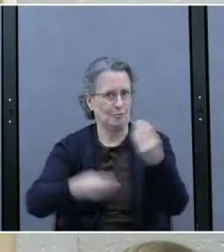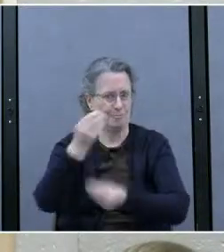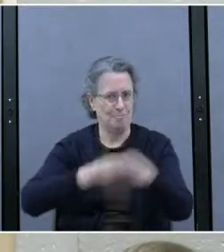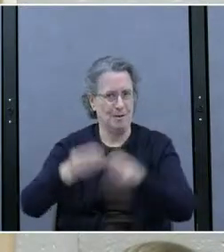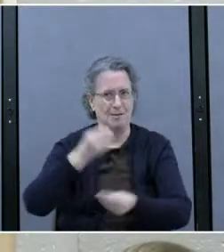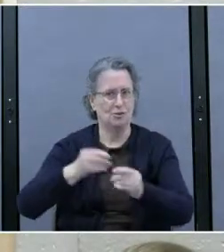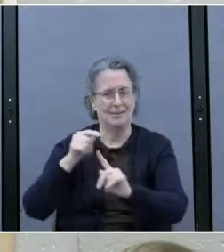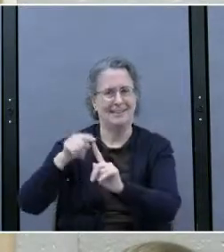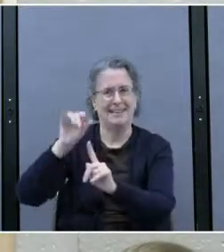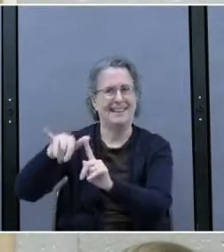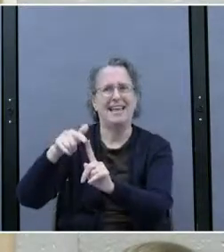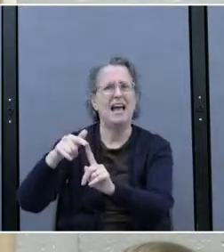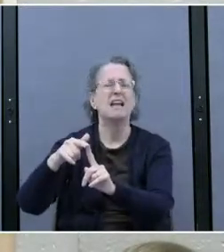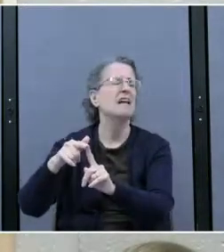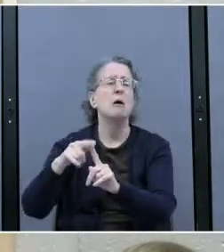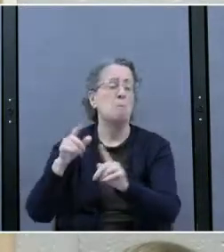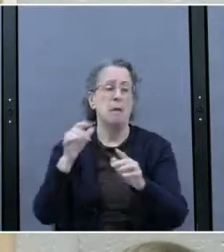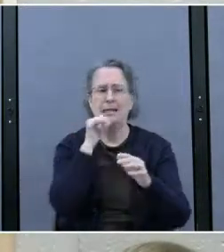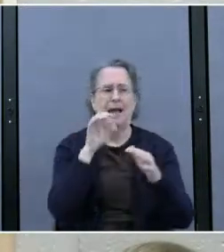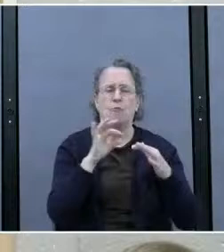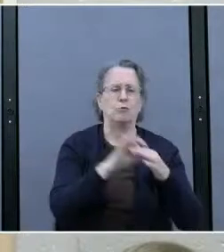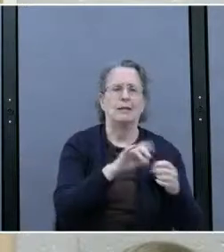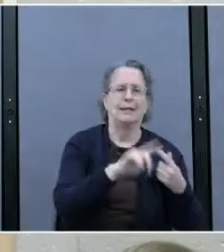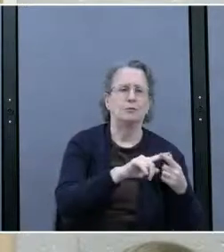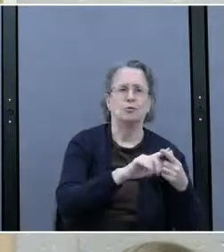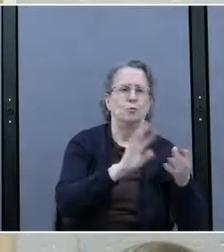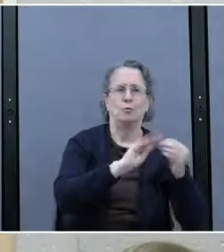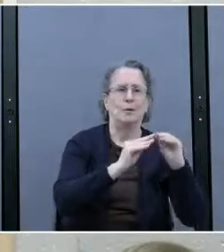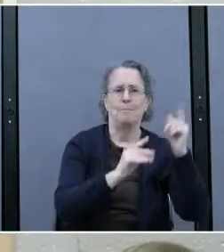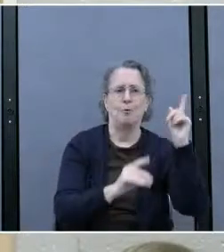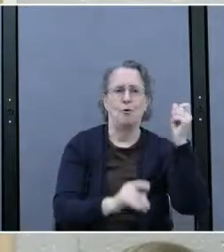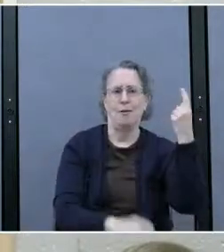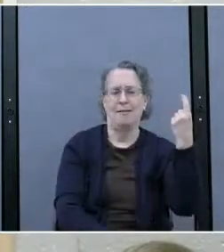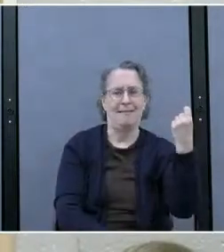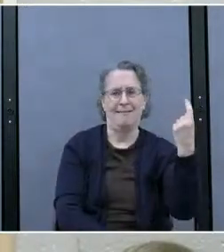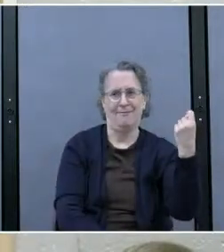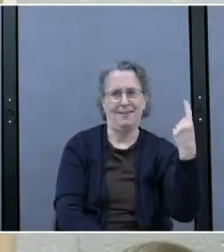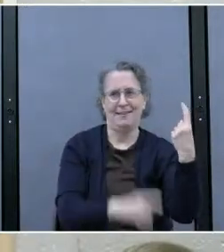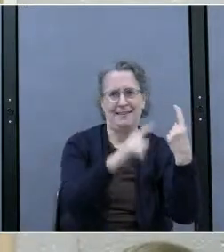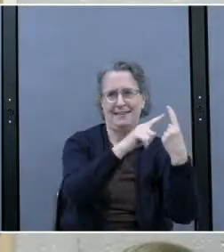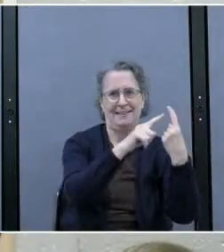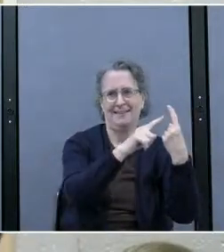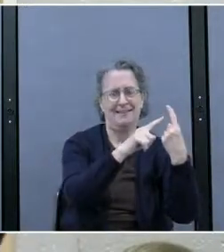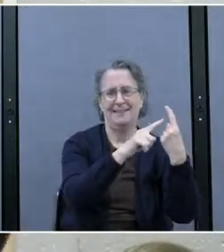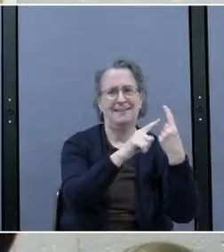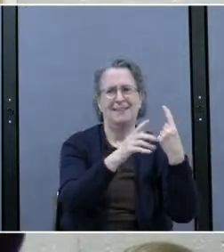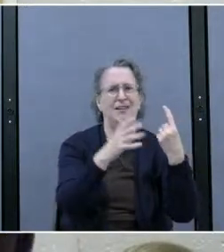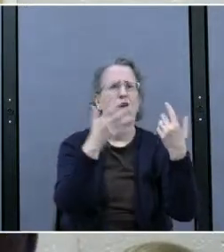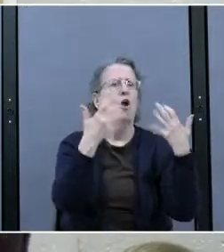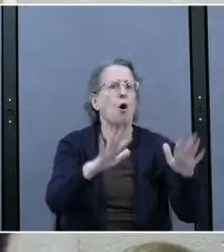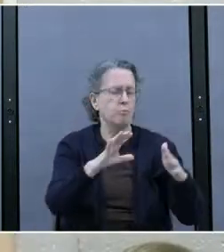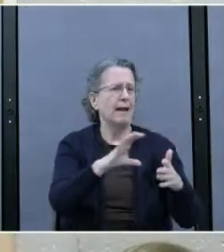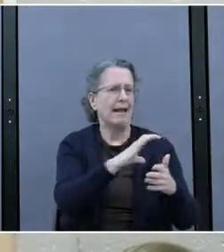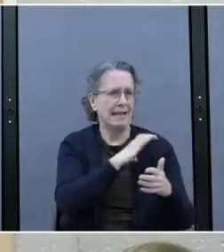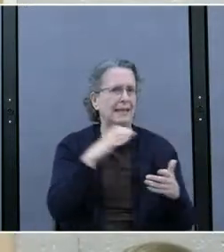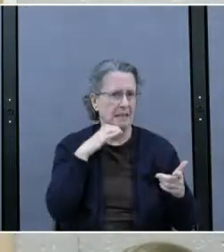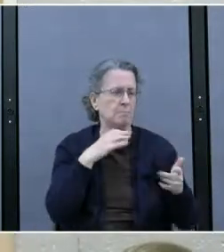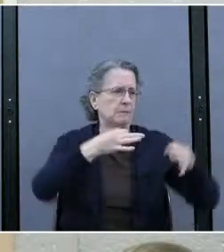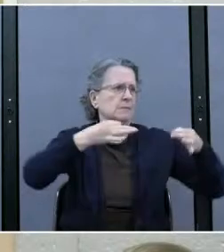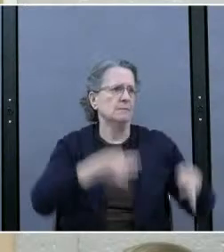doesn't as much relate to Article 11, which is what was already decided on by the